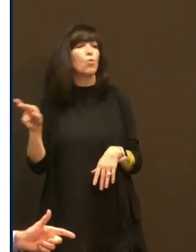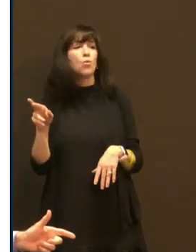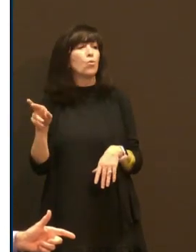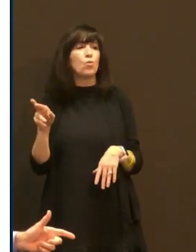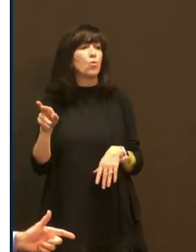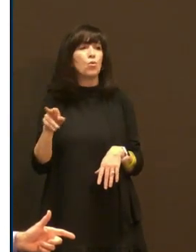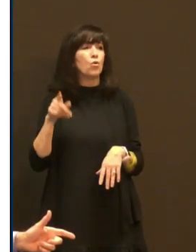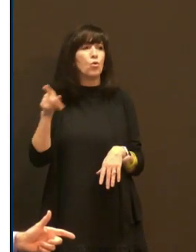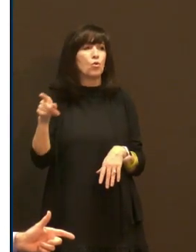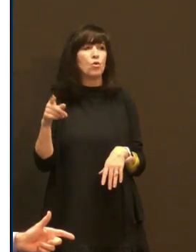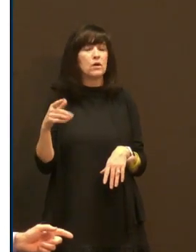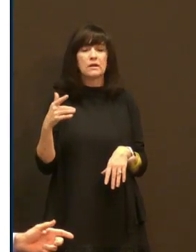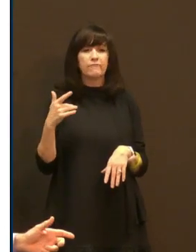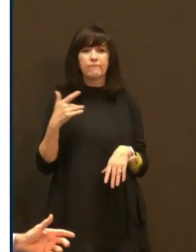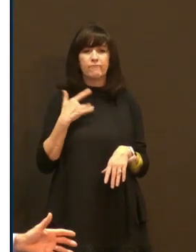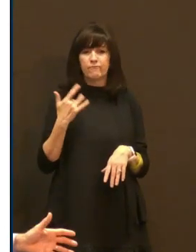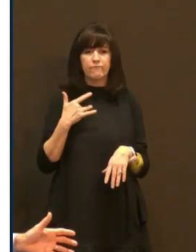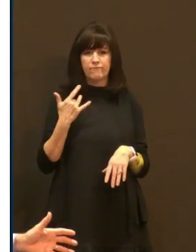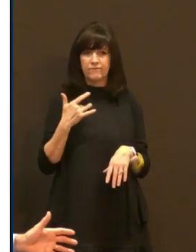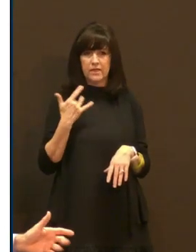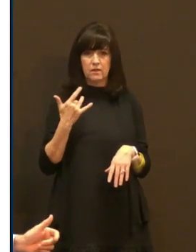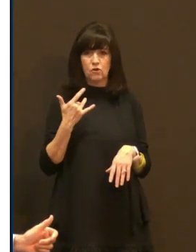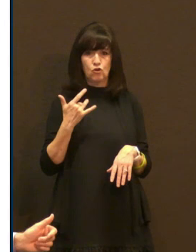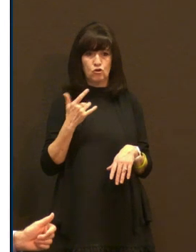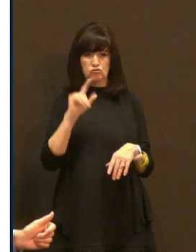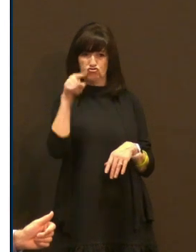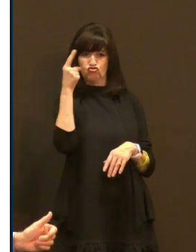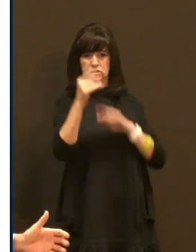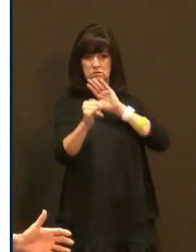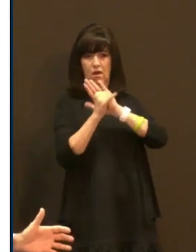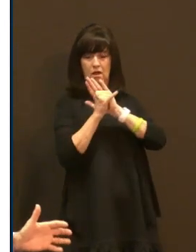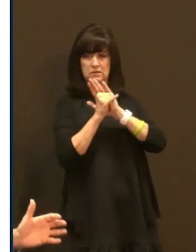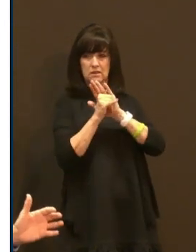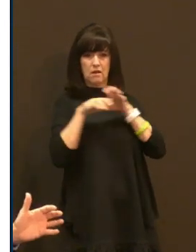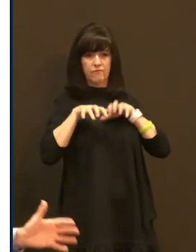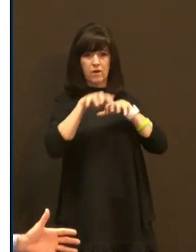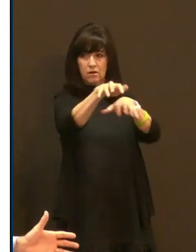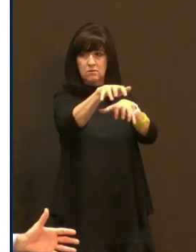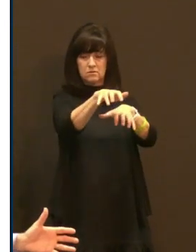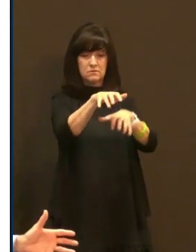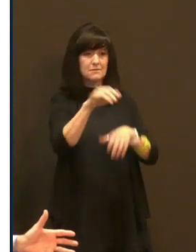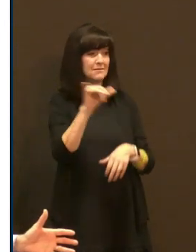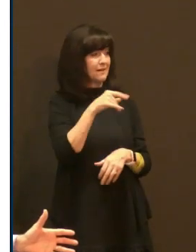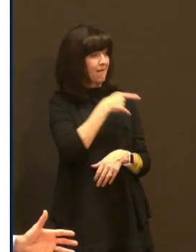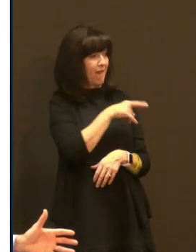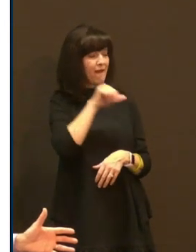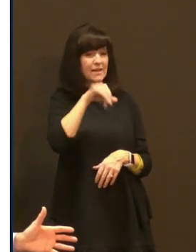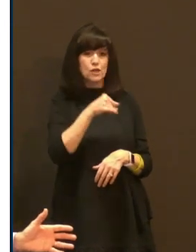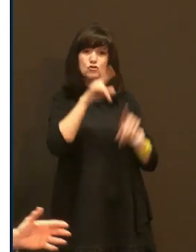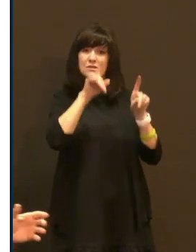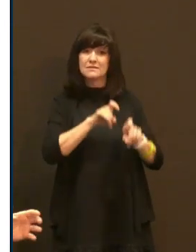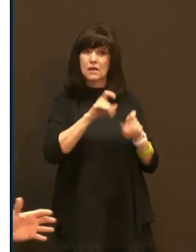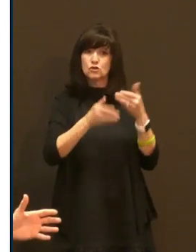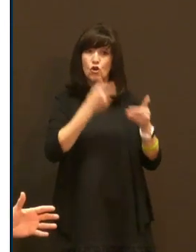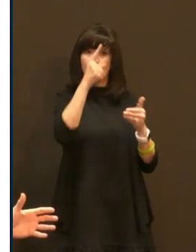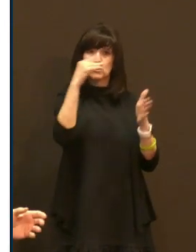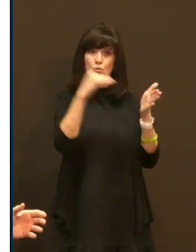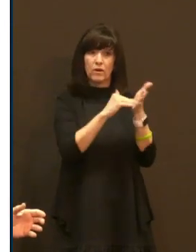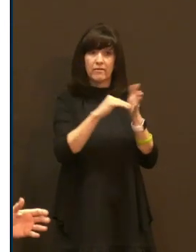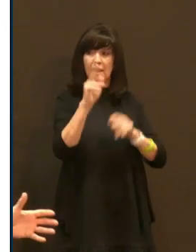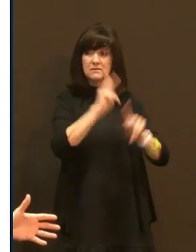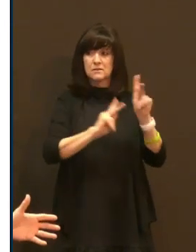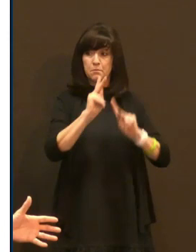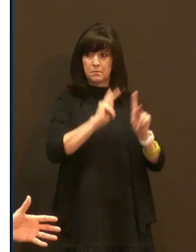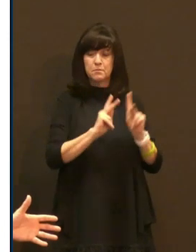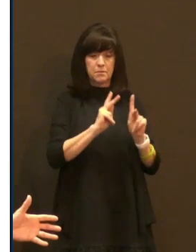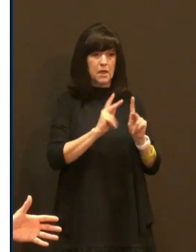AJ mentioned one of the test sites, I think it was Middletown, where we tested almost 1,000 people, and then they were